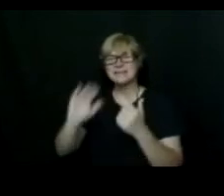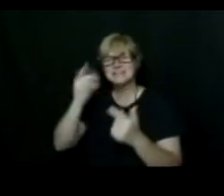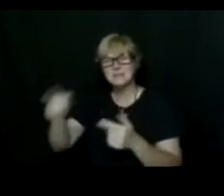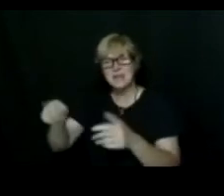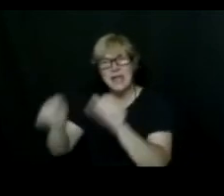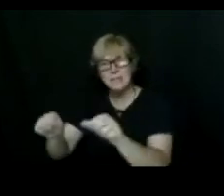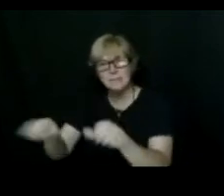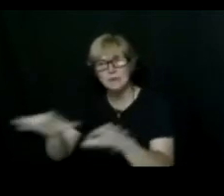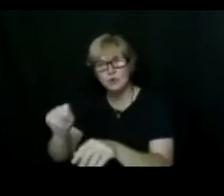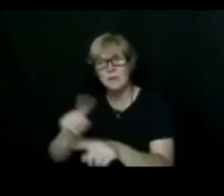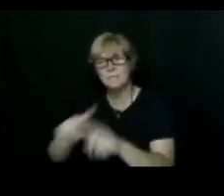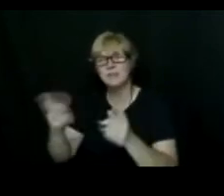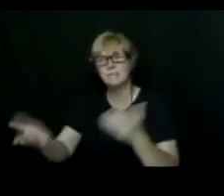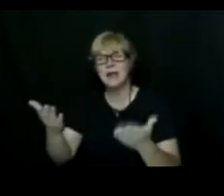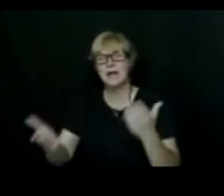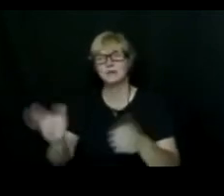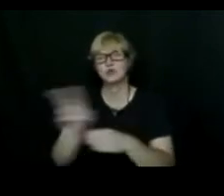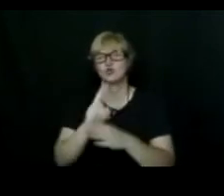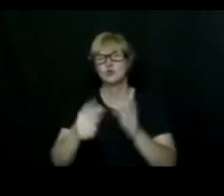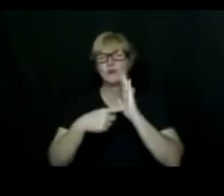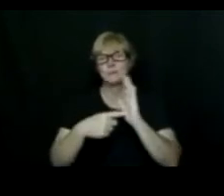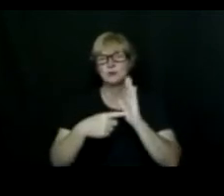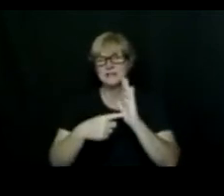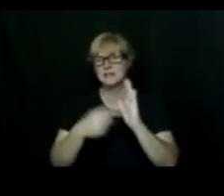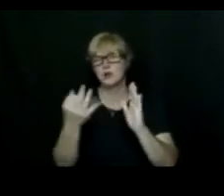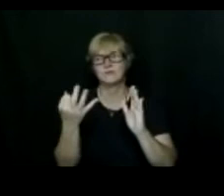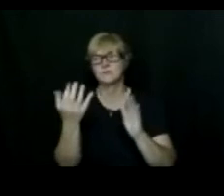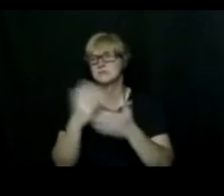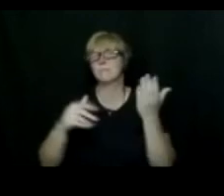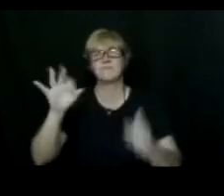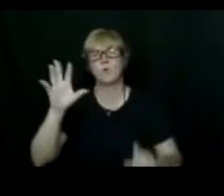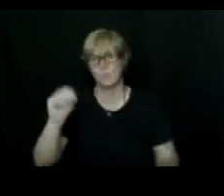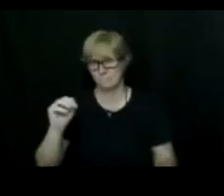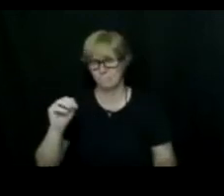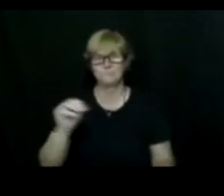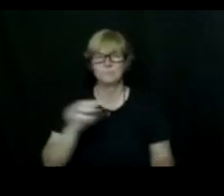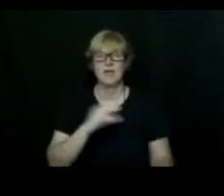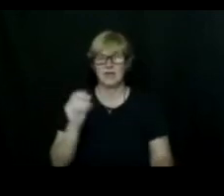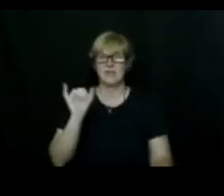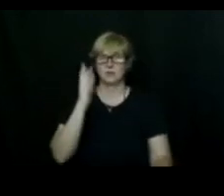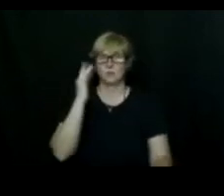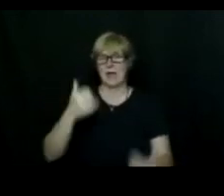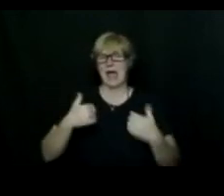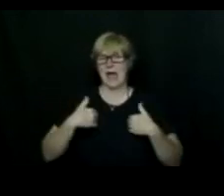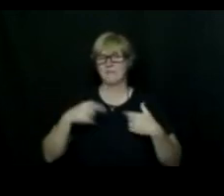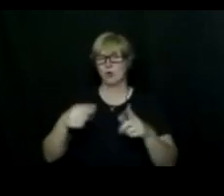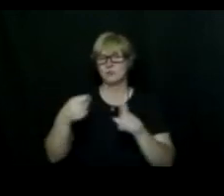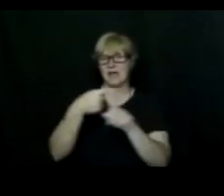but they might have to draw upon a representation of some form. And that is why I have those diverging